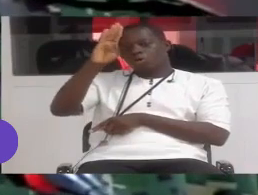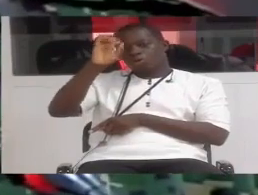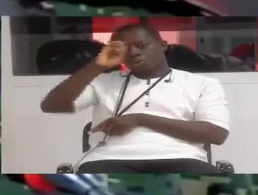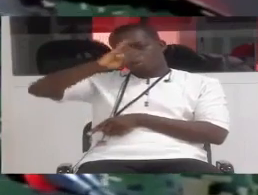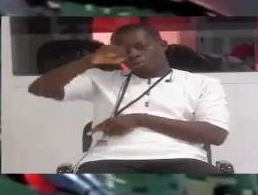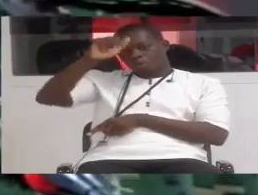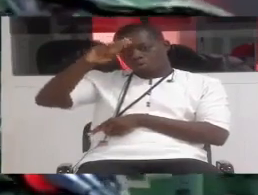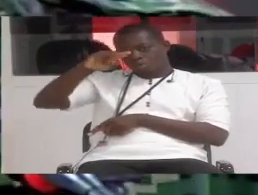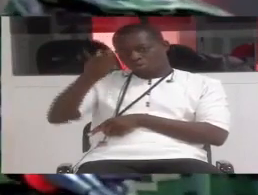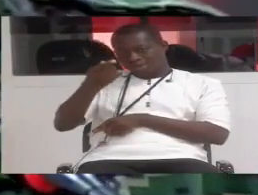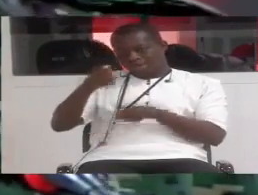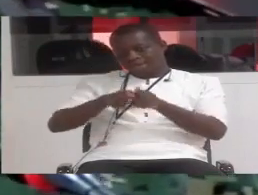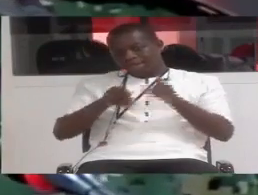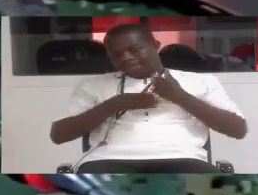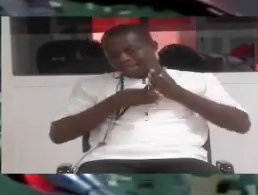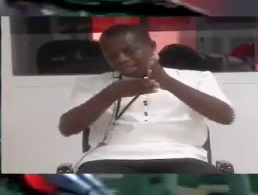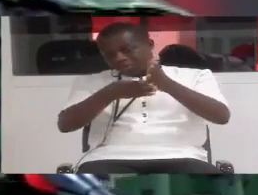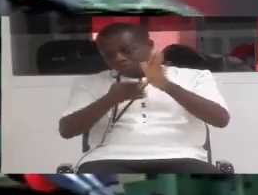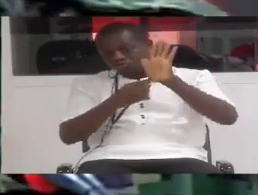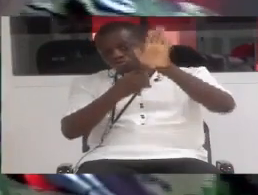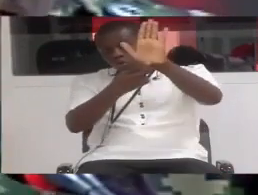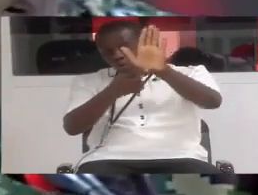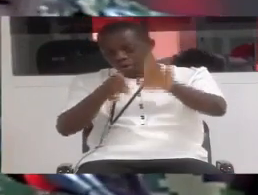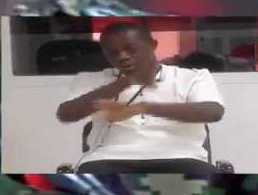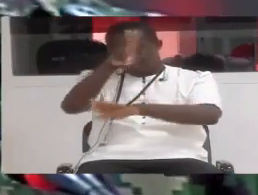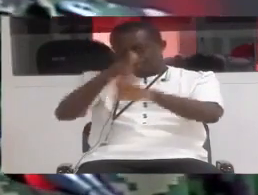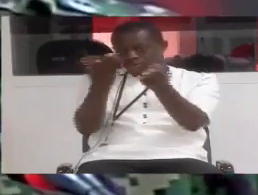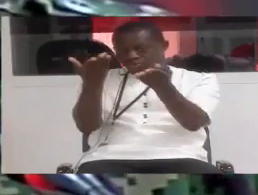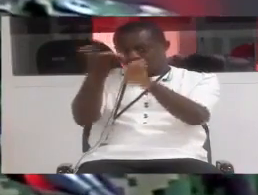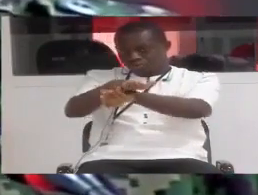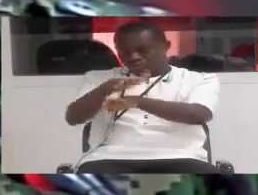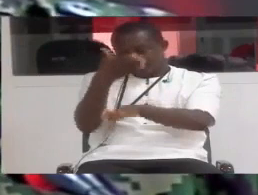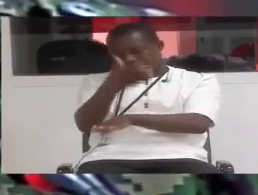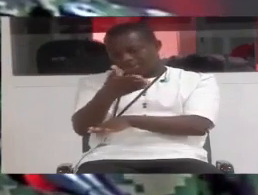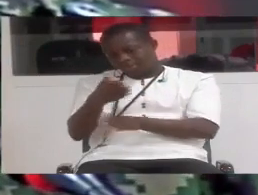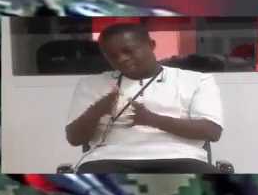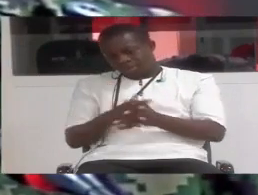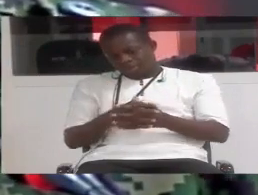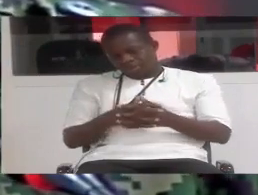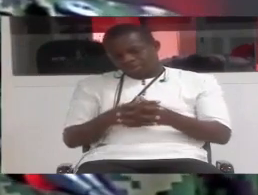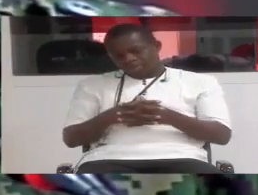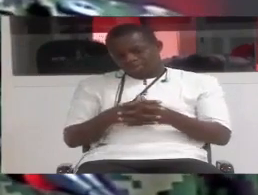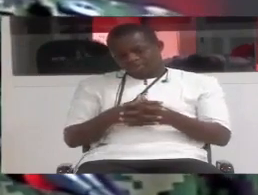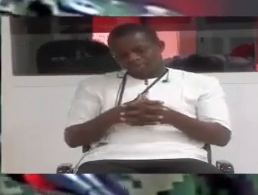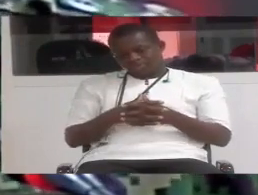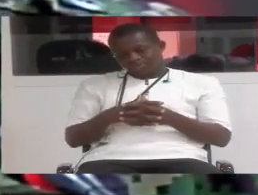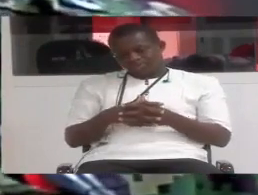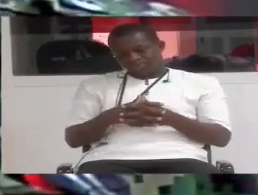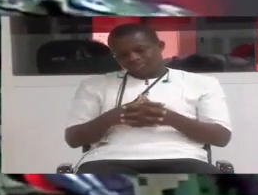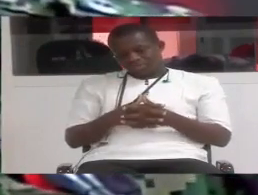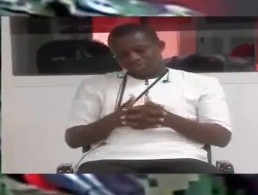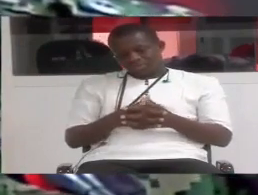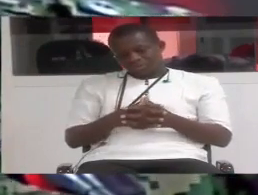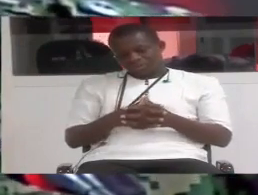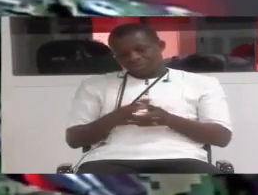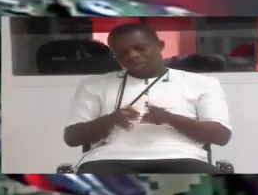wani ñu fuñ leen wara sul. Solo Bojang was leading us to show us where to bury them.